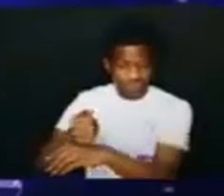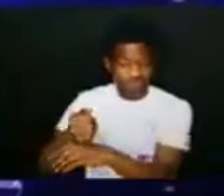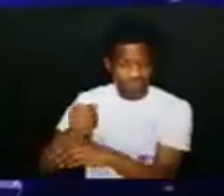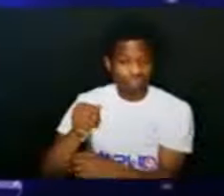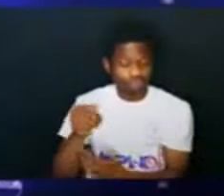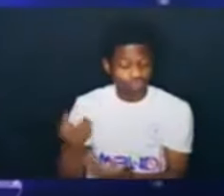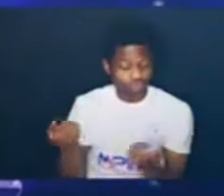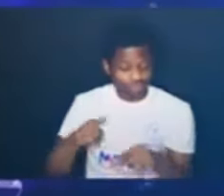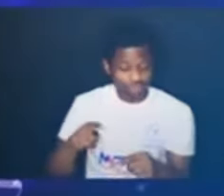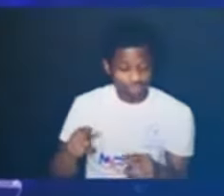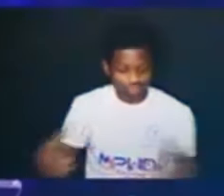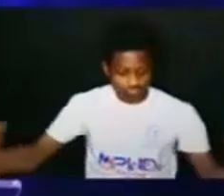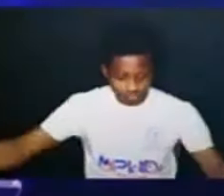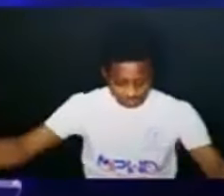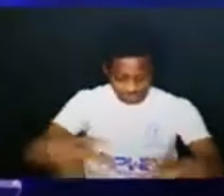Yes,